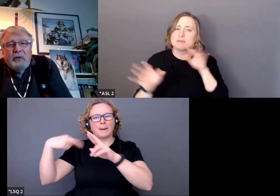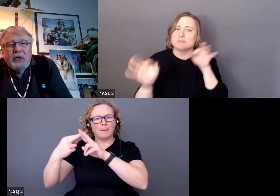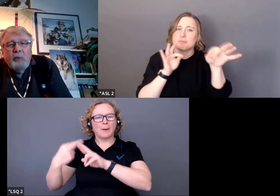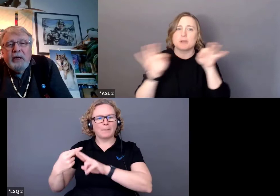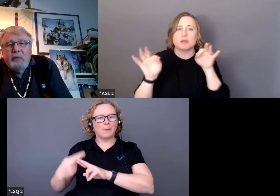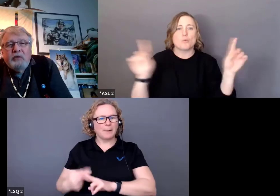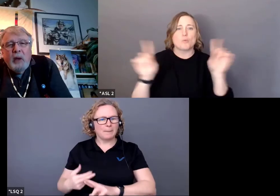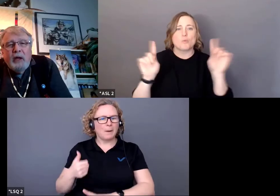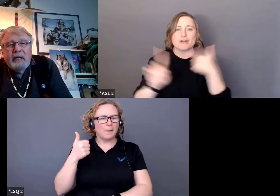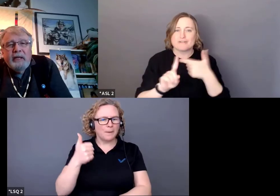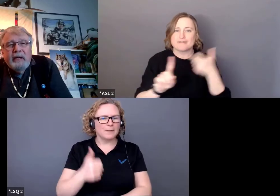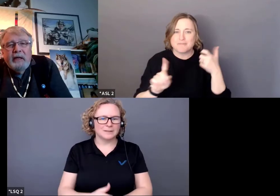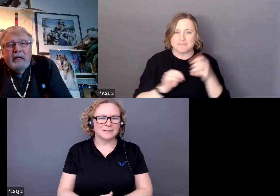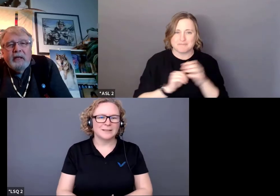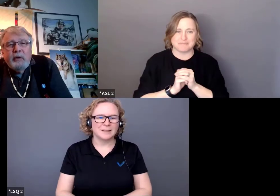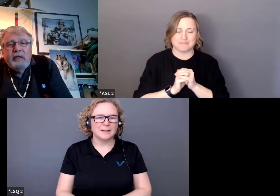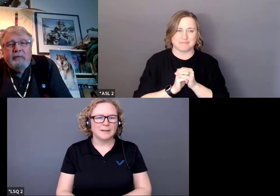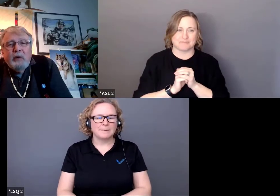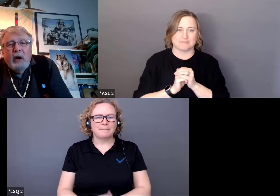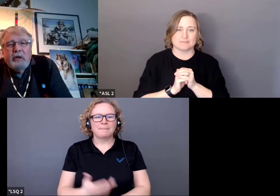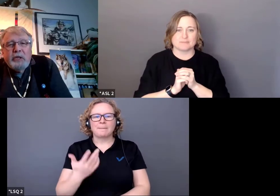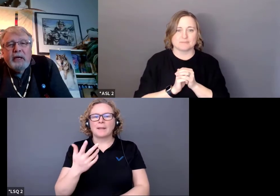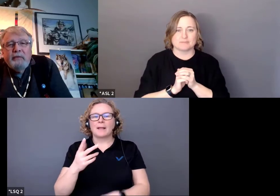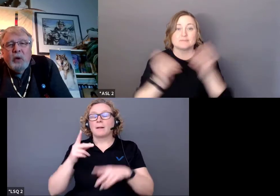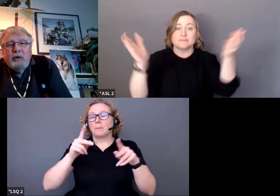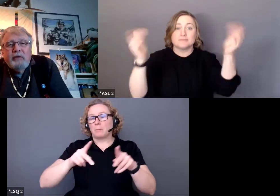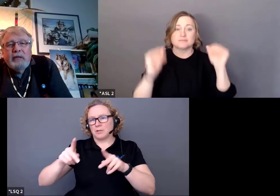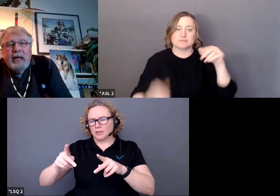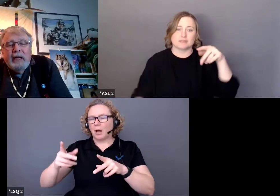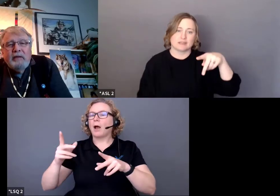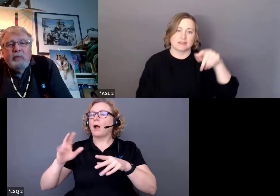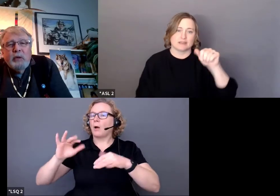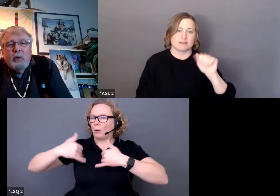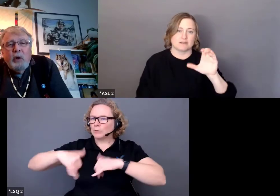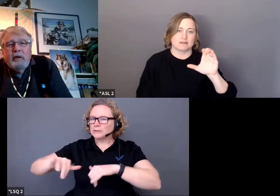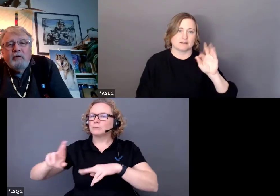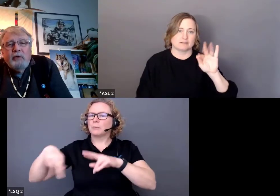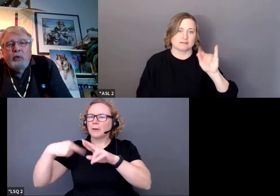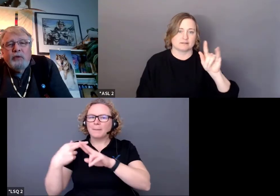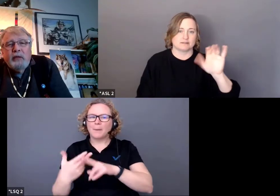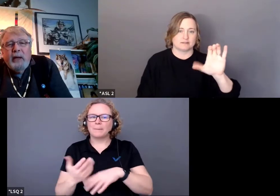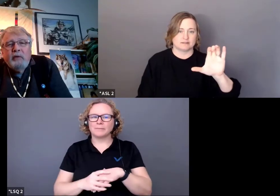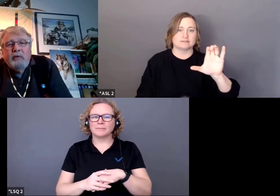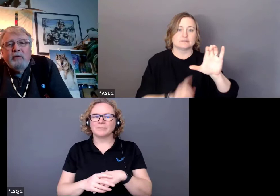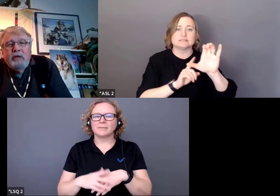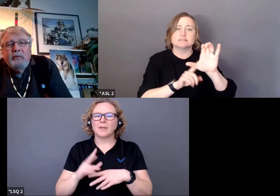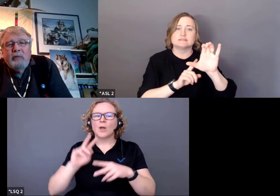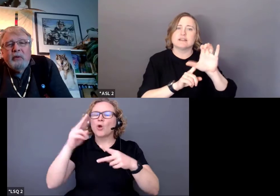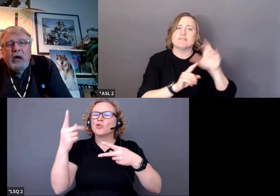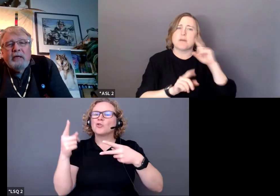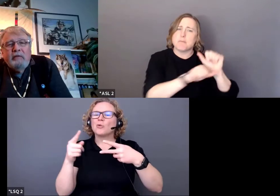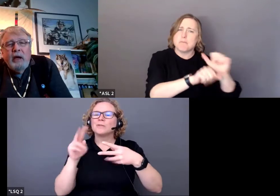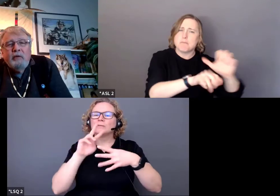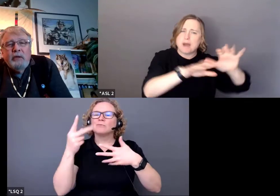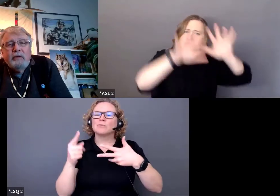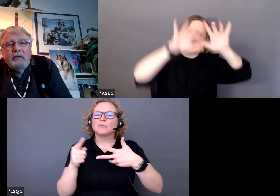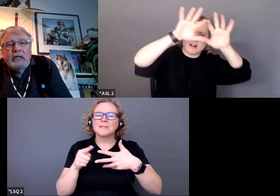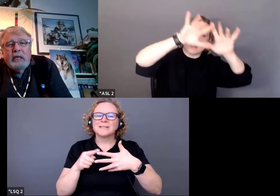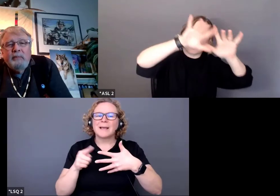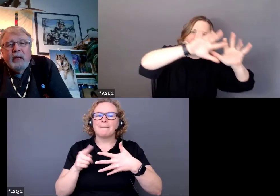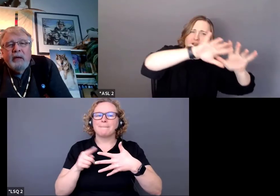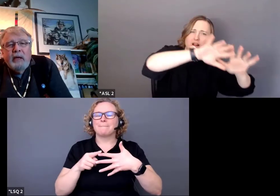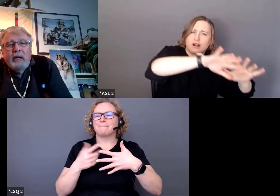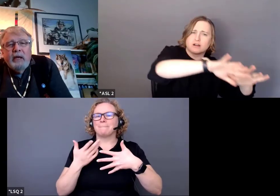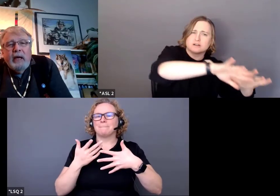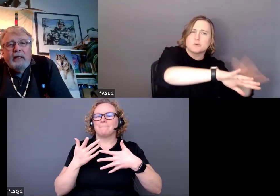as people are already responding. The Pacific watershed, of course, the lands where the waters flow from the mountains, from the Rockies down to the